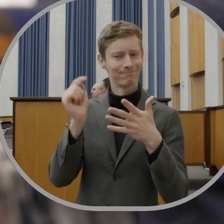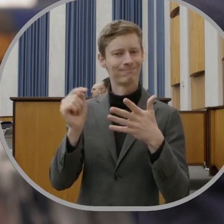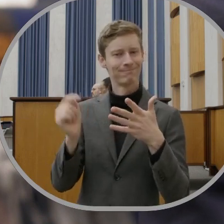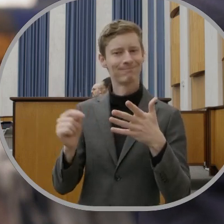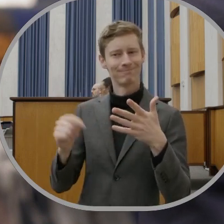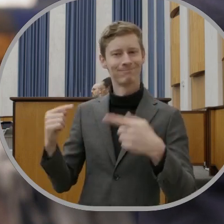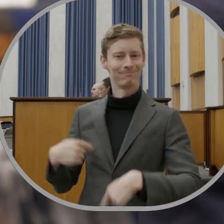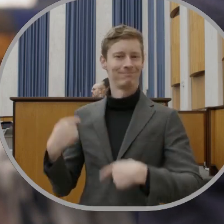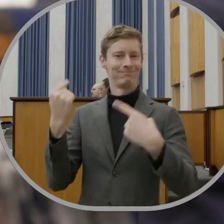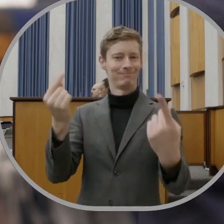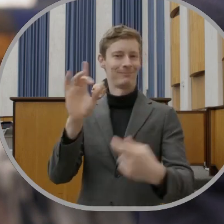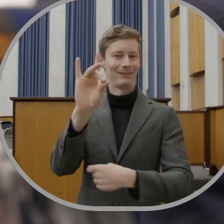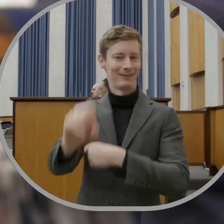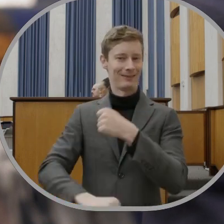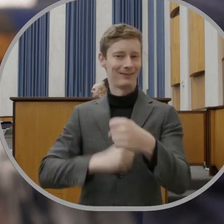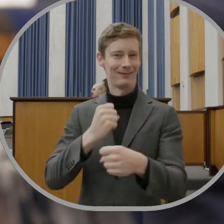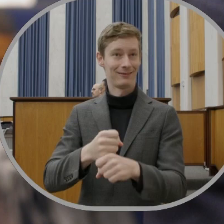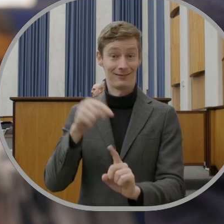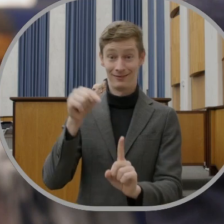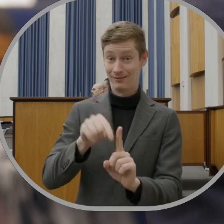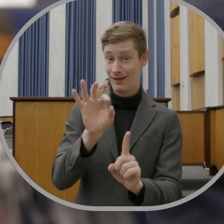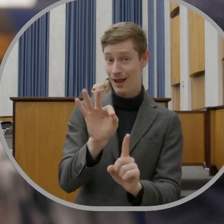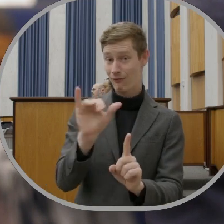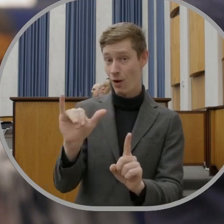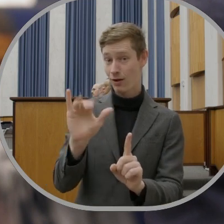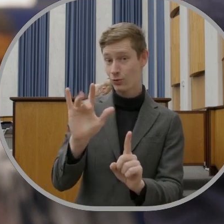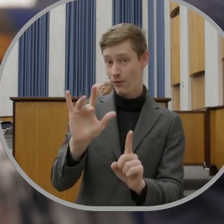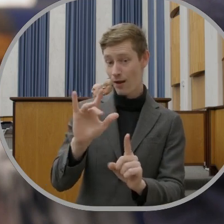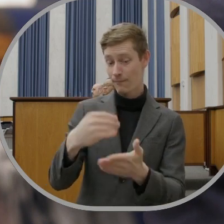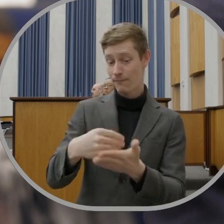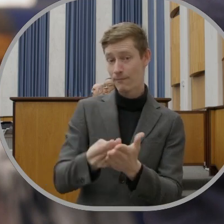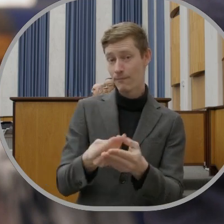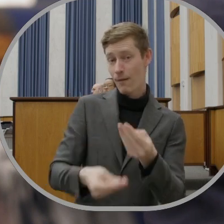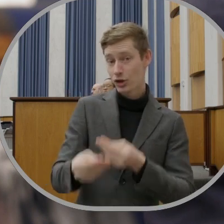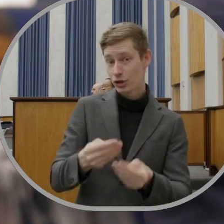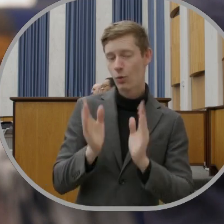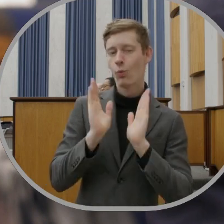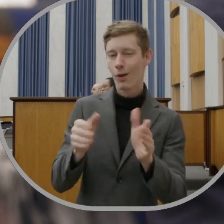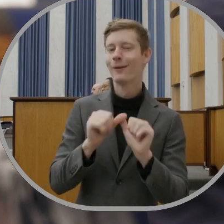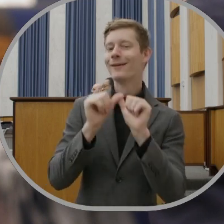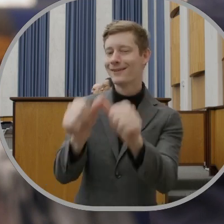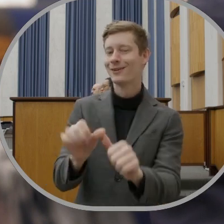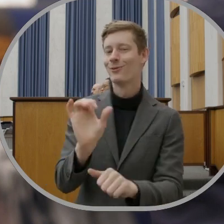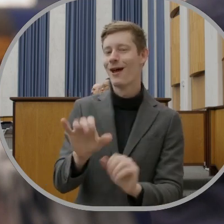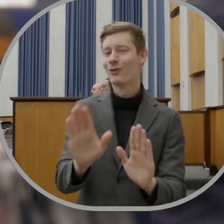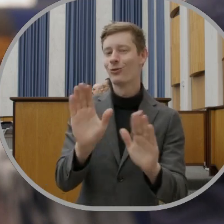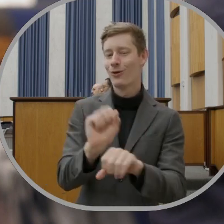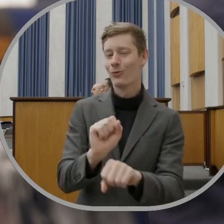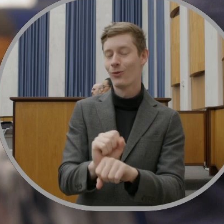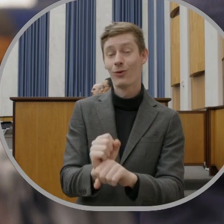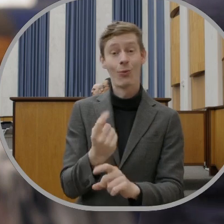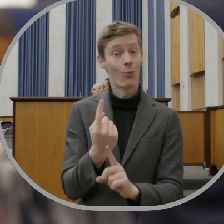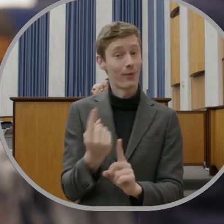this FY25 budget will continue that great work. One accomplishment I am particularly proud of is